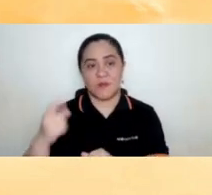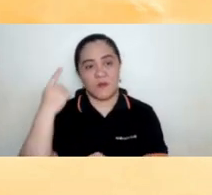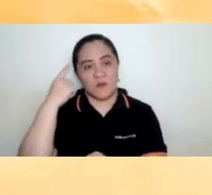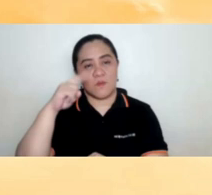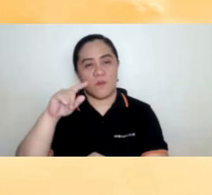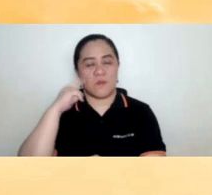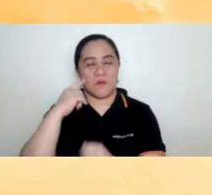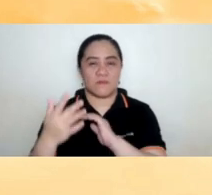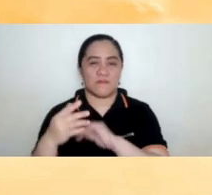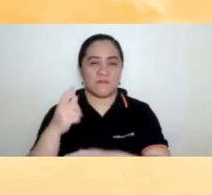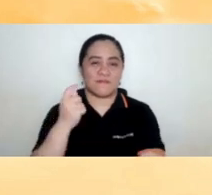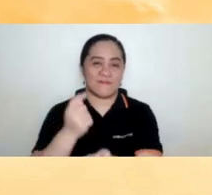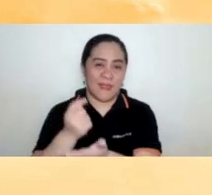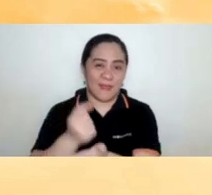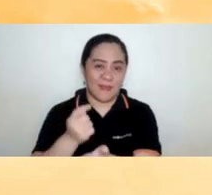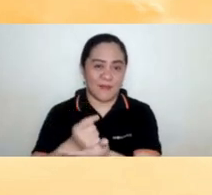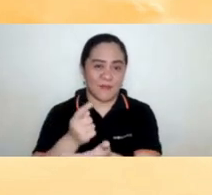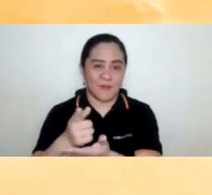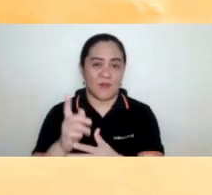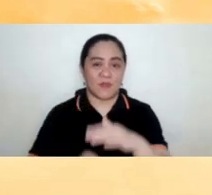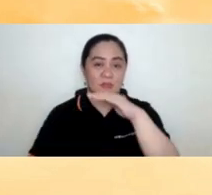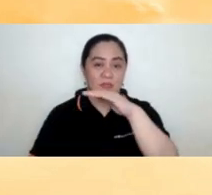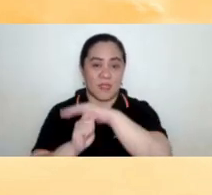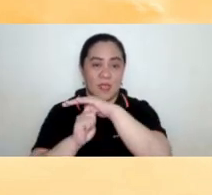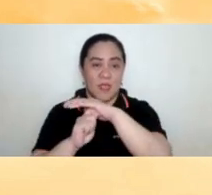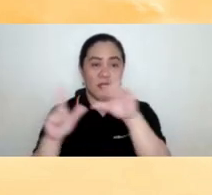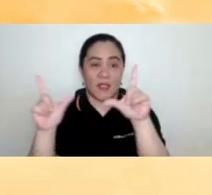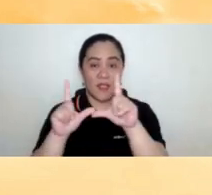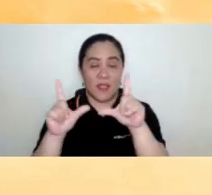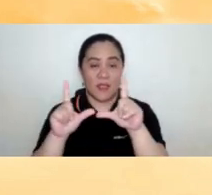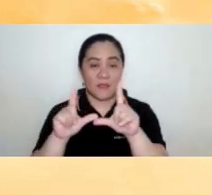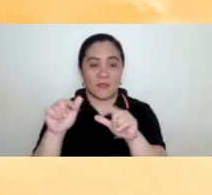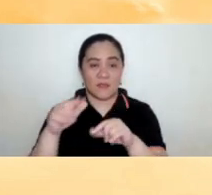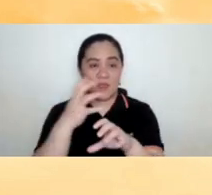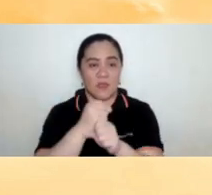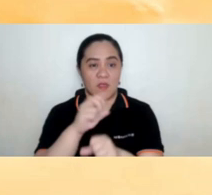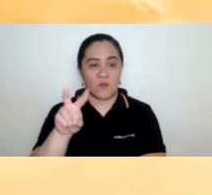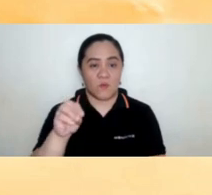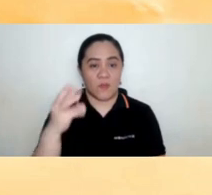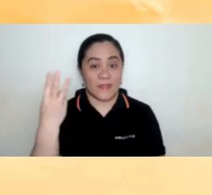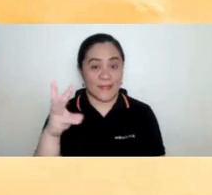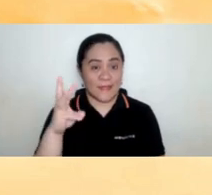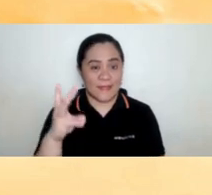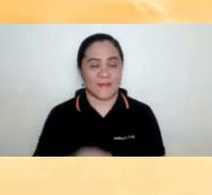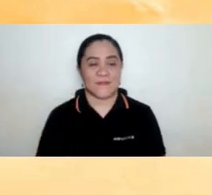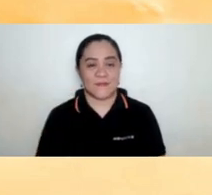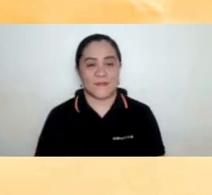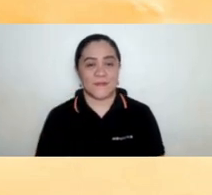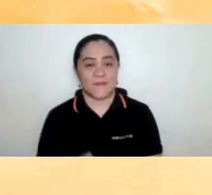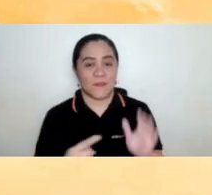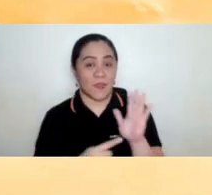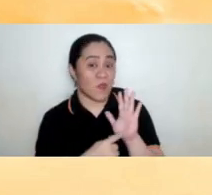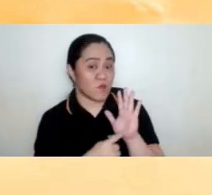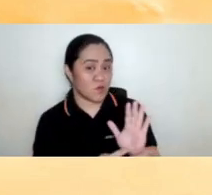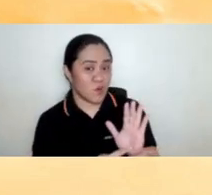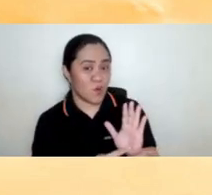psychotherapy. She is top 1 in psychologist's licensure exam in 2016. To present anxiety